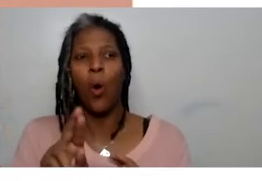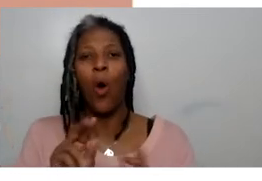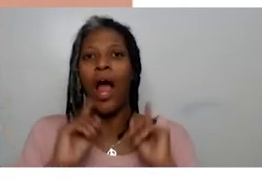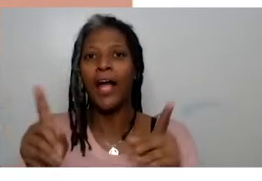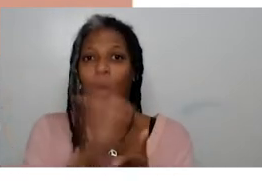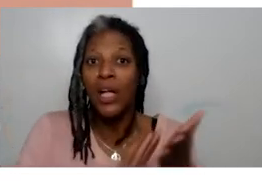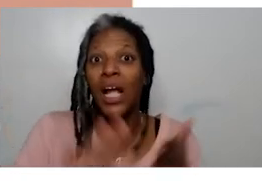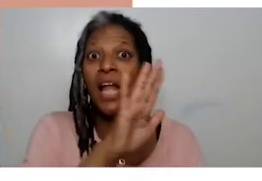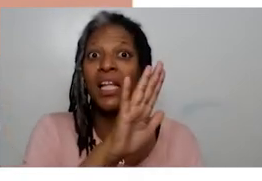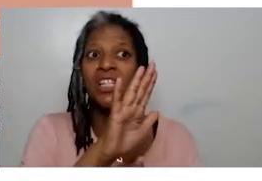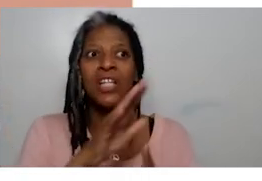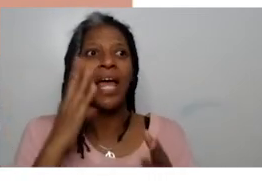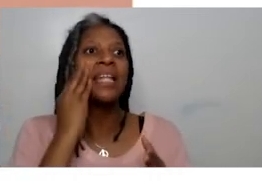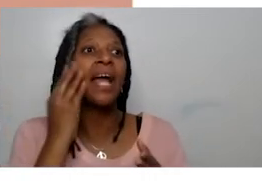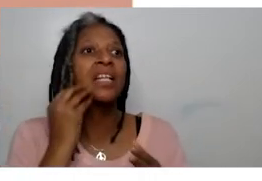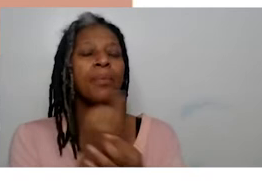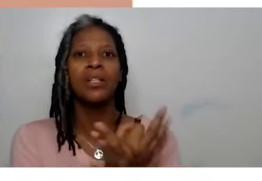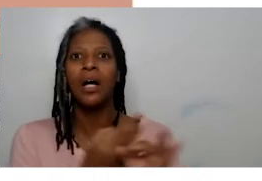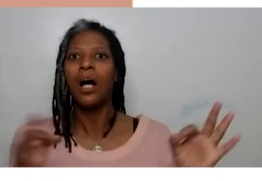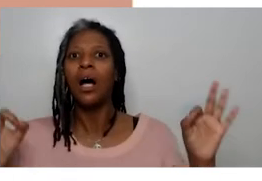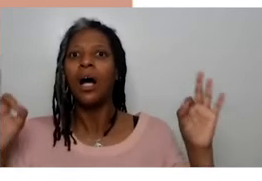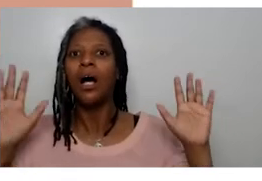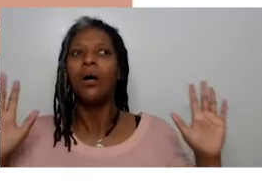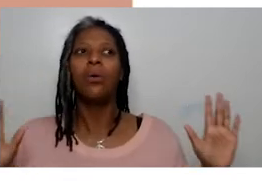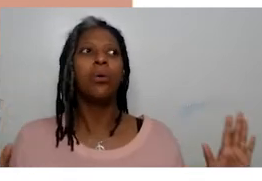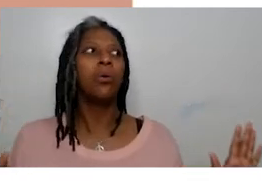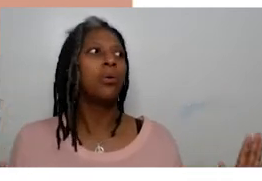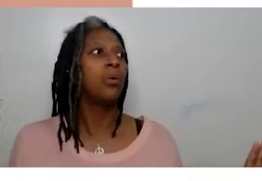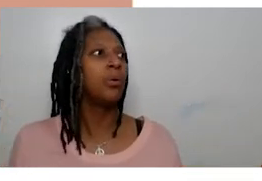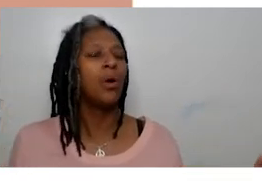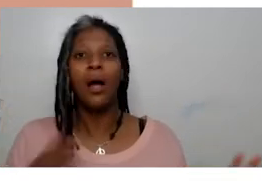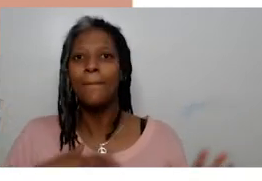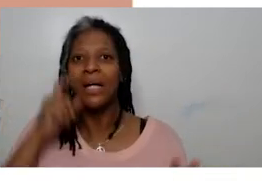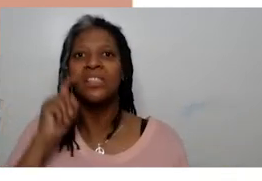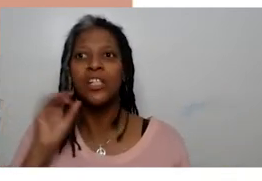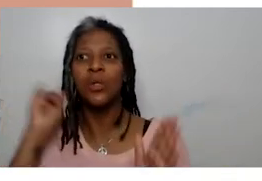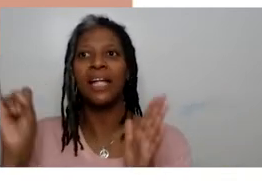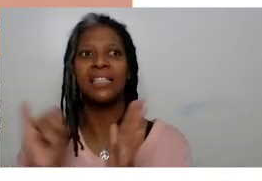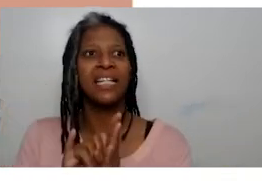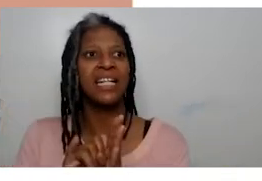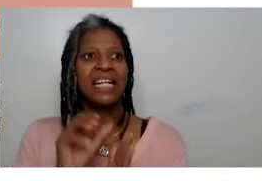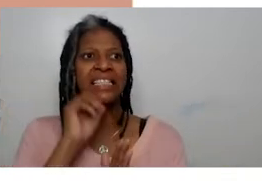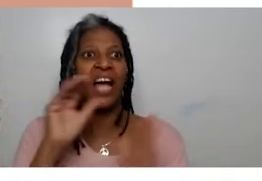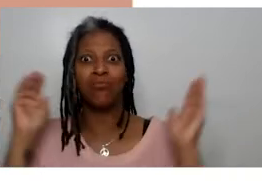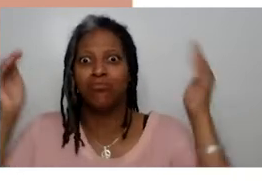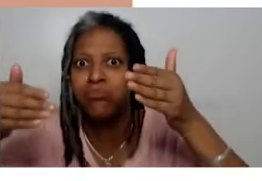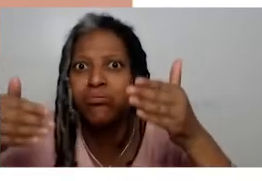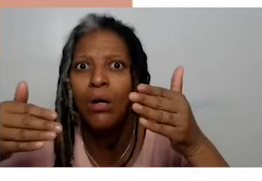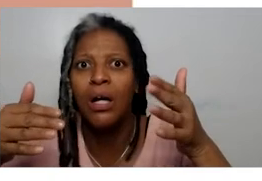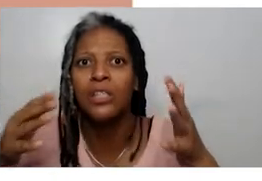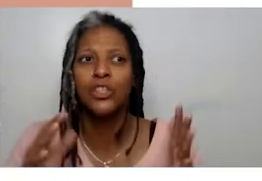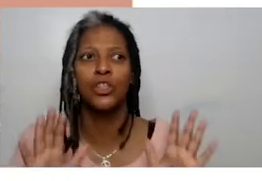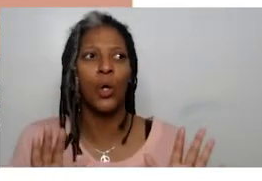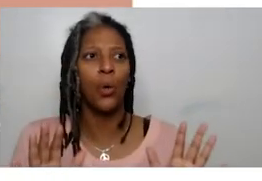be free and actually have the space to explore my identity. And I'm still experiencing trauma in that